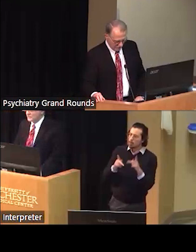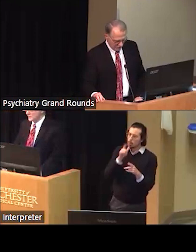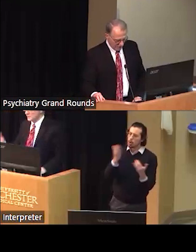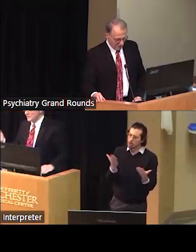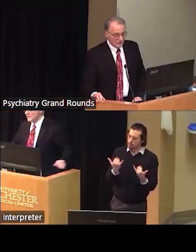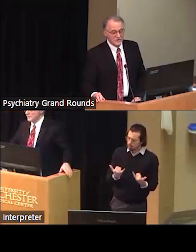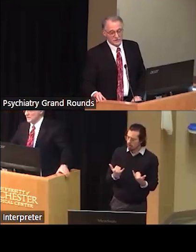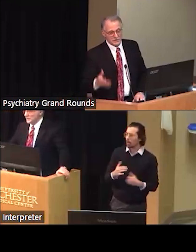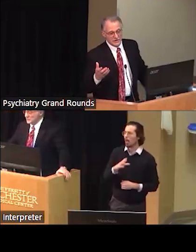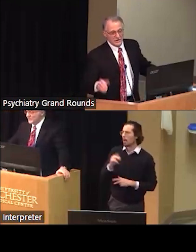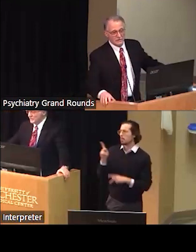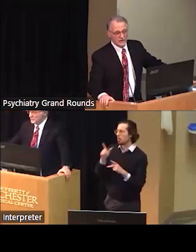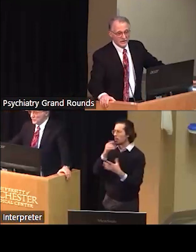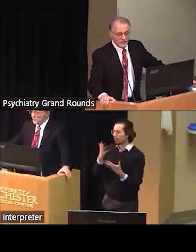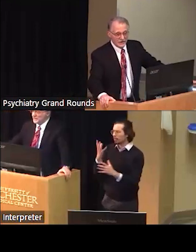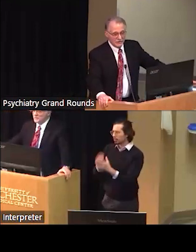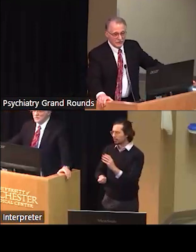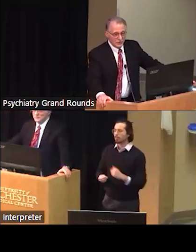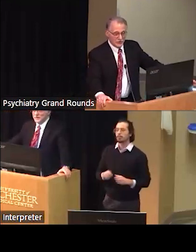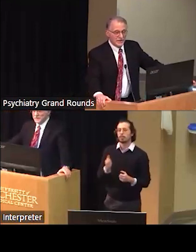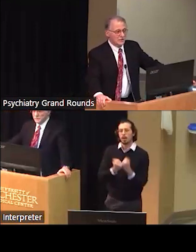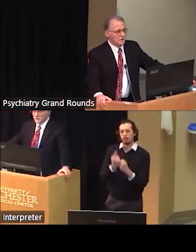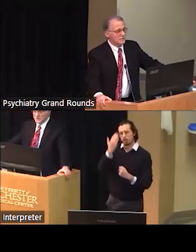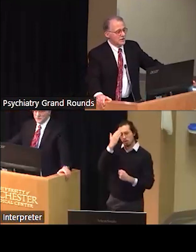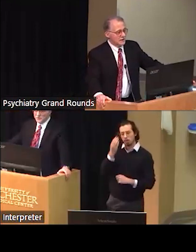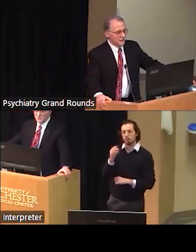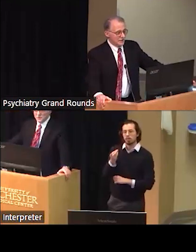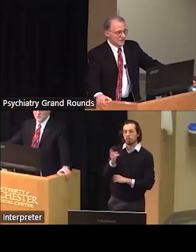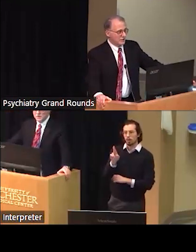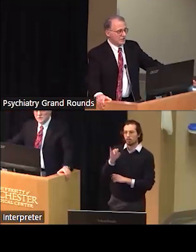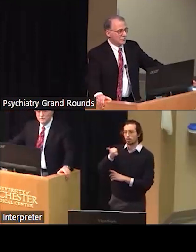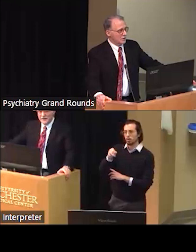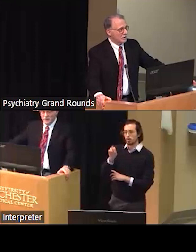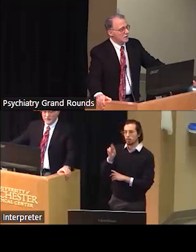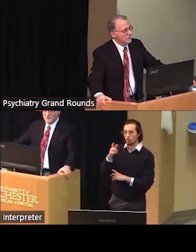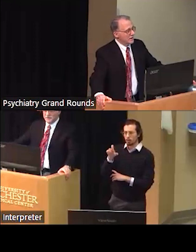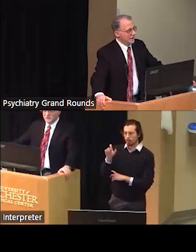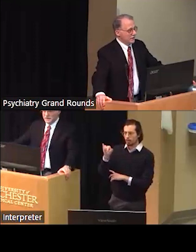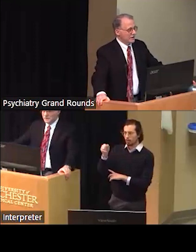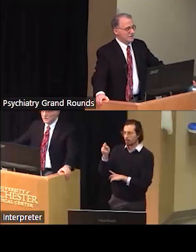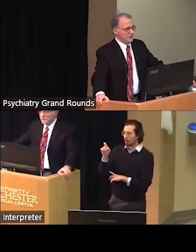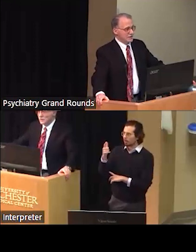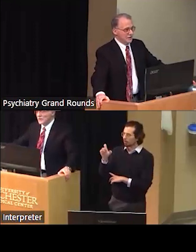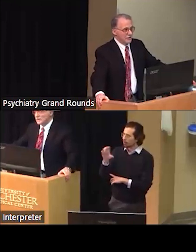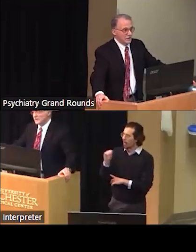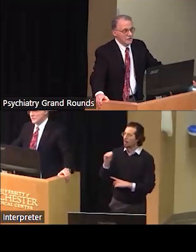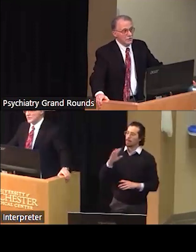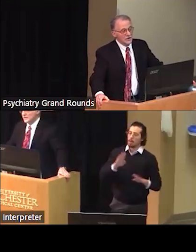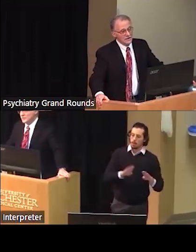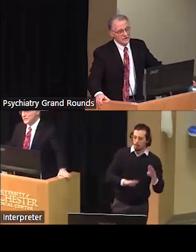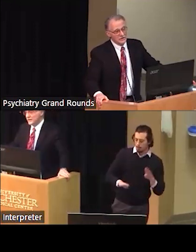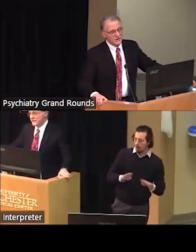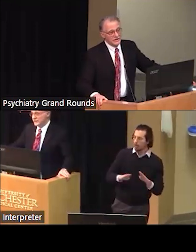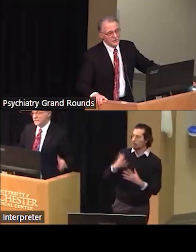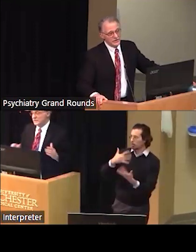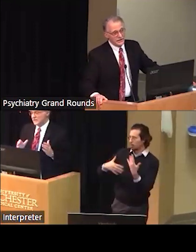passed. Certainly, everybody knows Dr. George Engel and the biopsychosocial model that started here. What